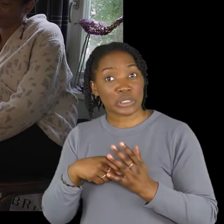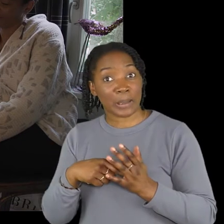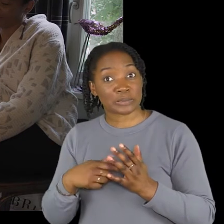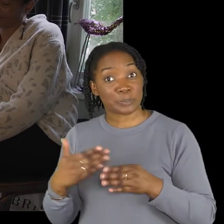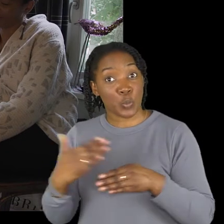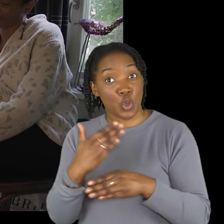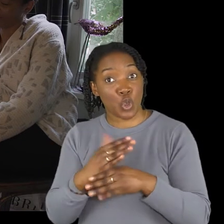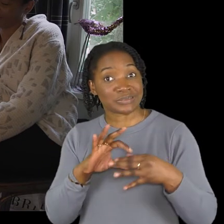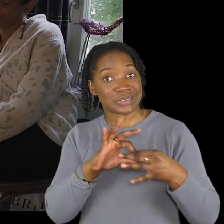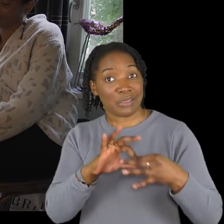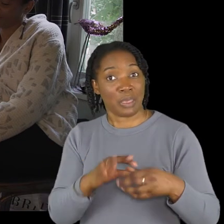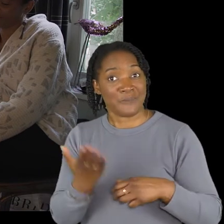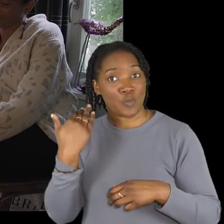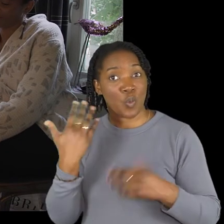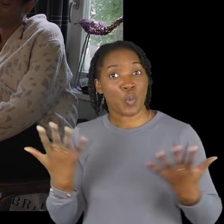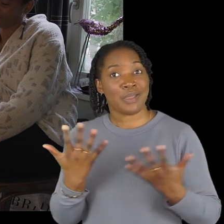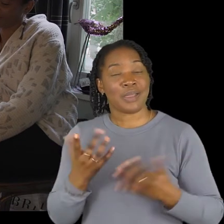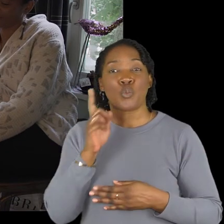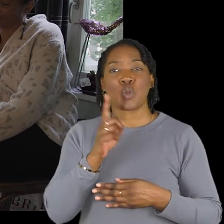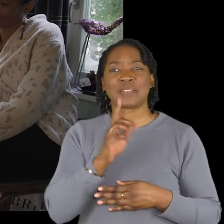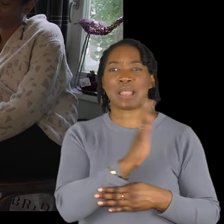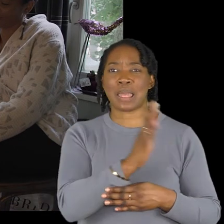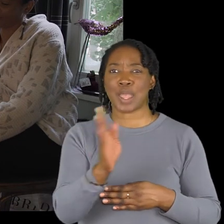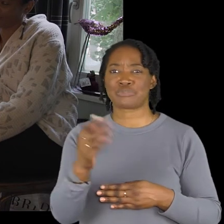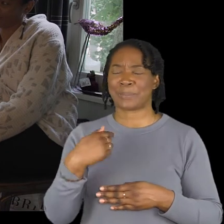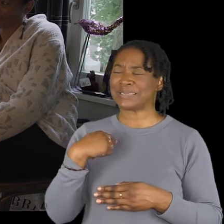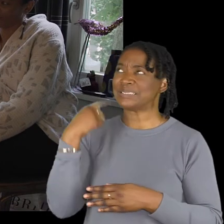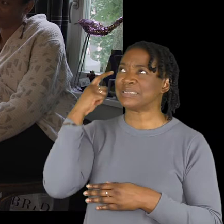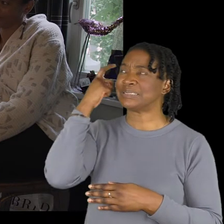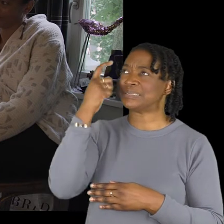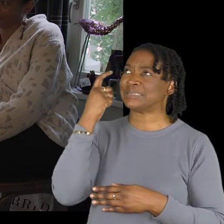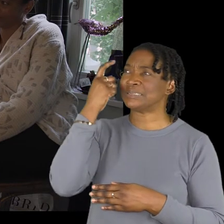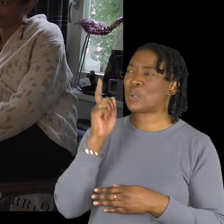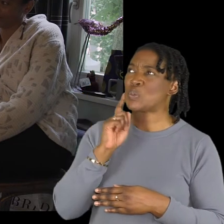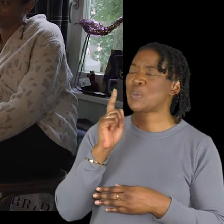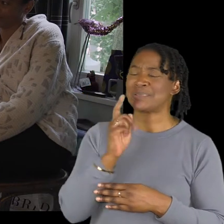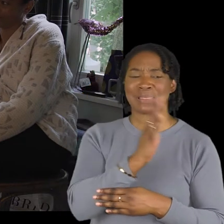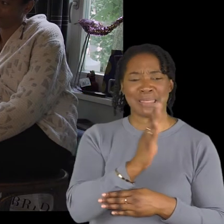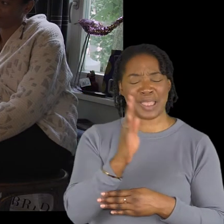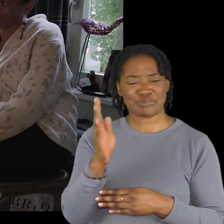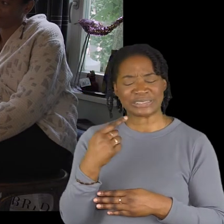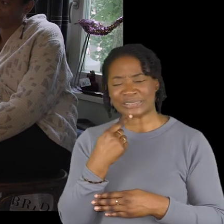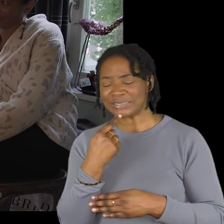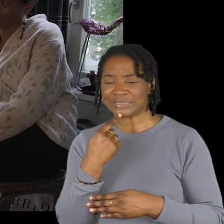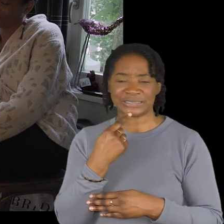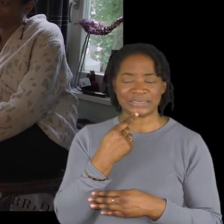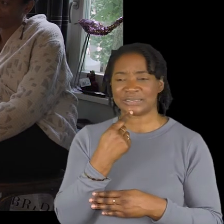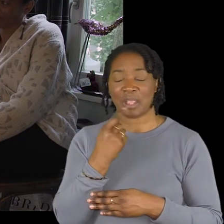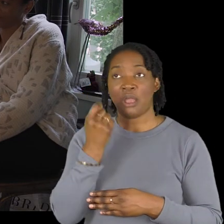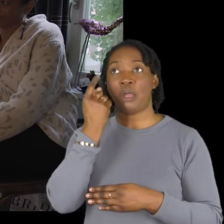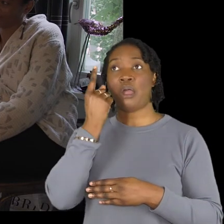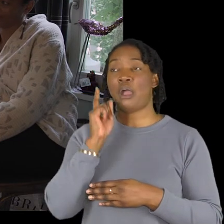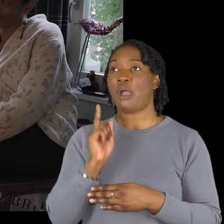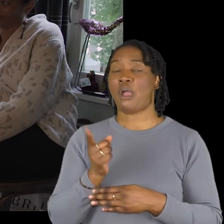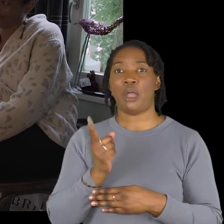project at the Women's Library? And I'm thinking, Women's Library, working on a project.